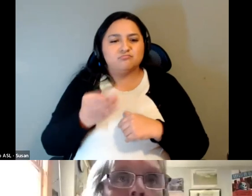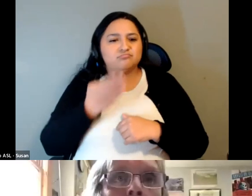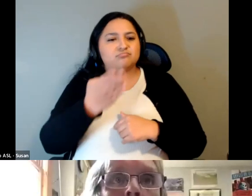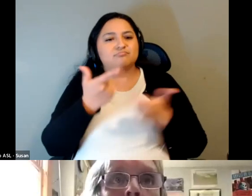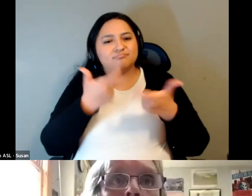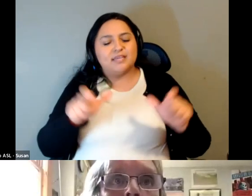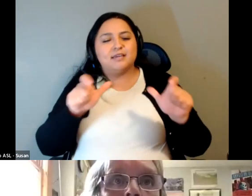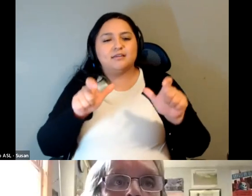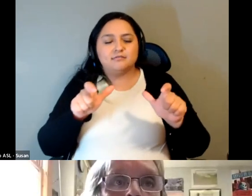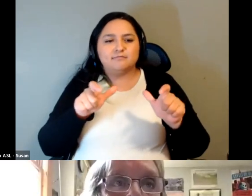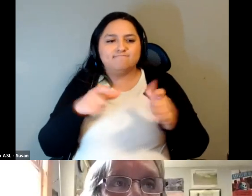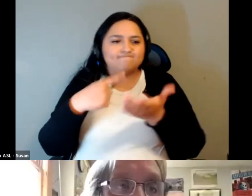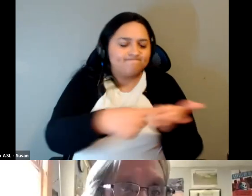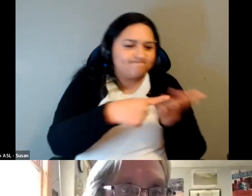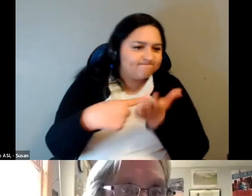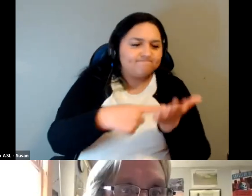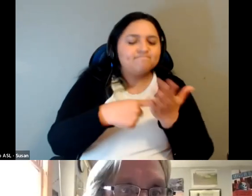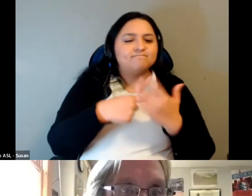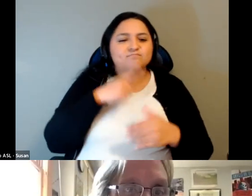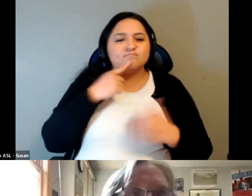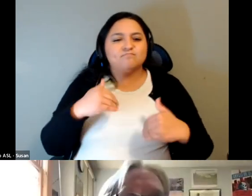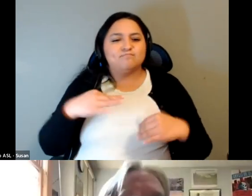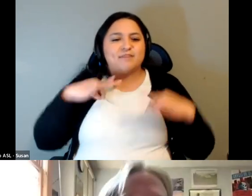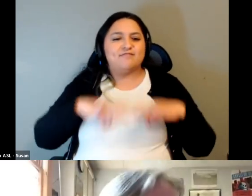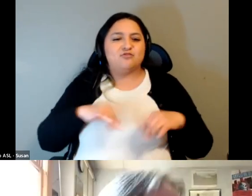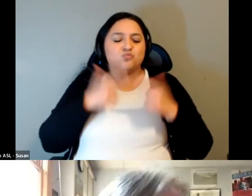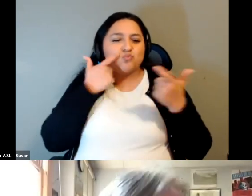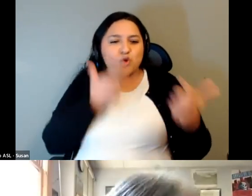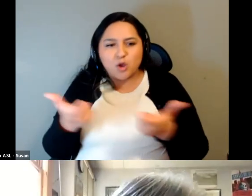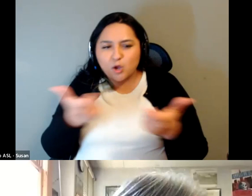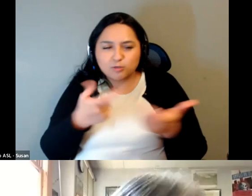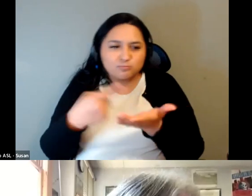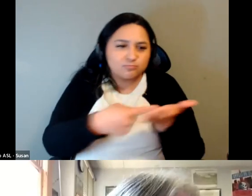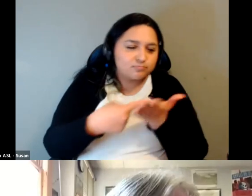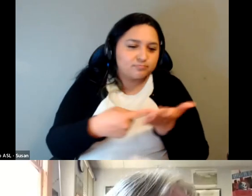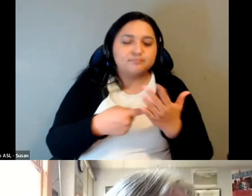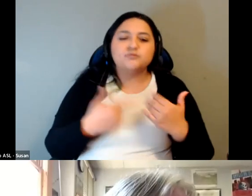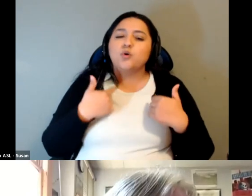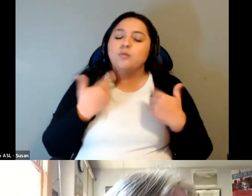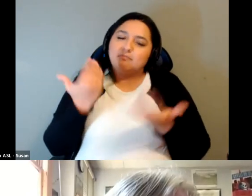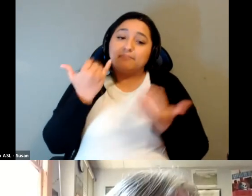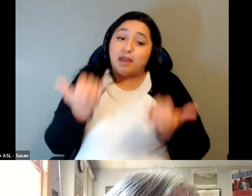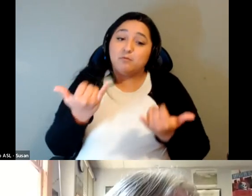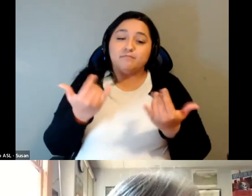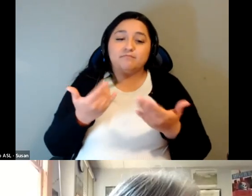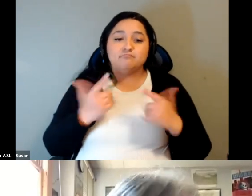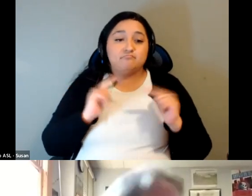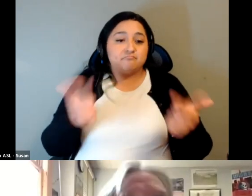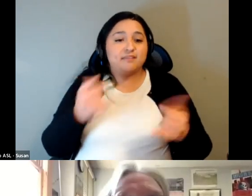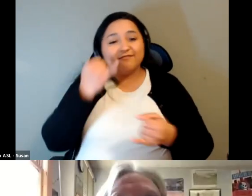really beneficial discussion. So with that, I'll ask you both to offer some final words. Dr. Hwang, can I start